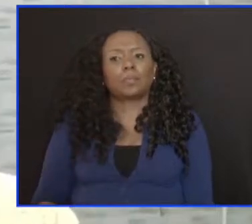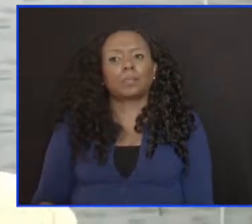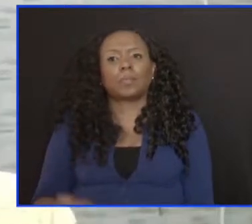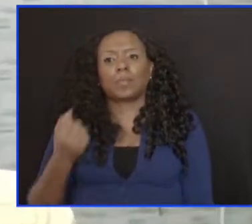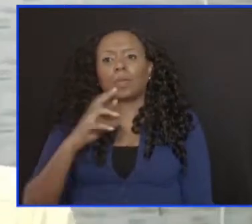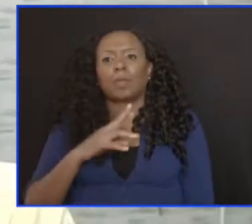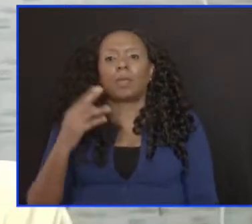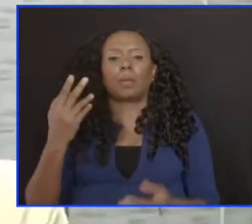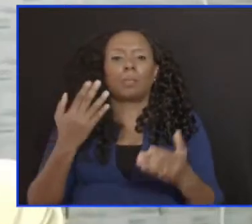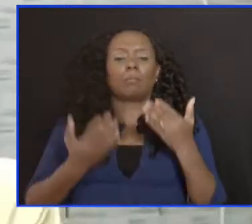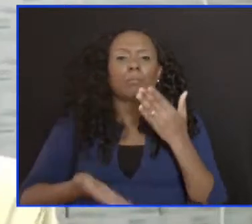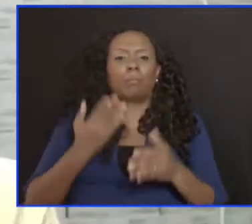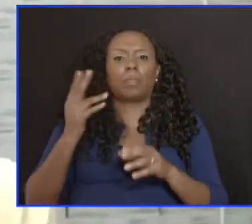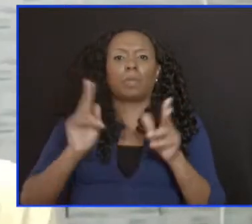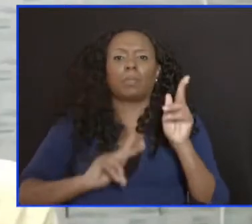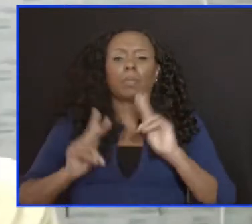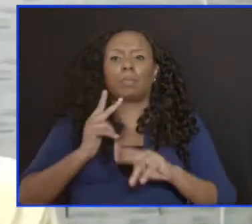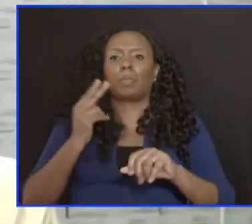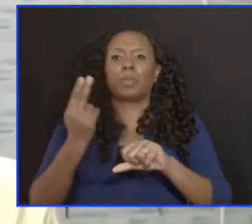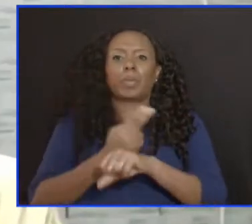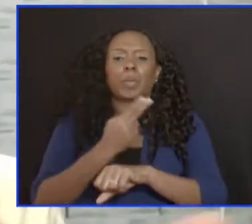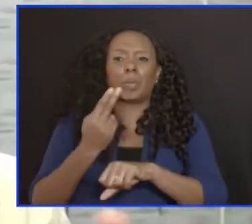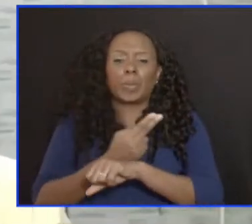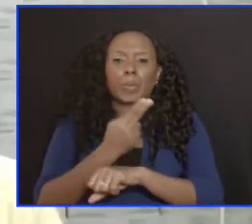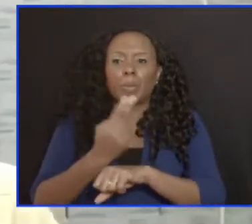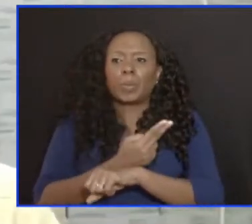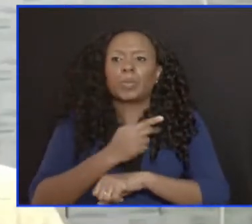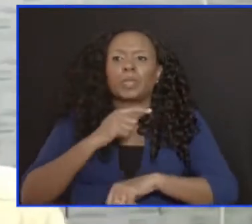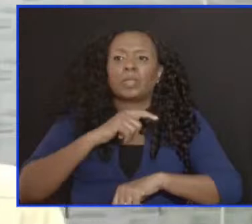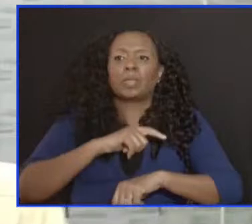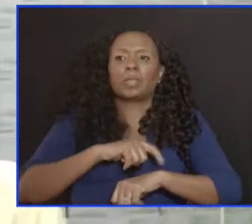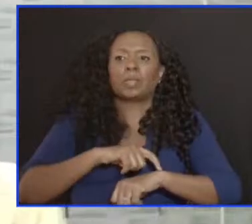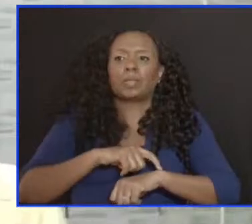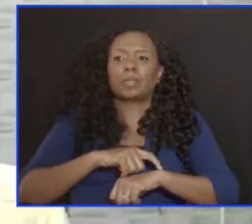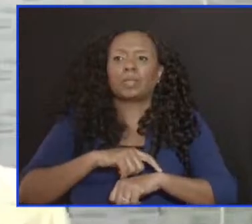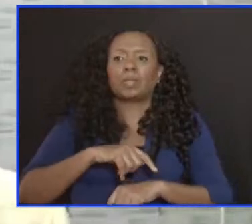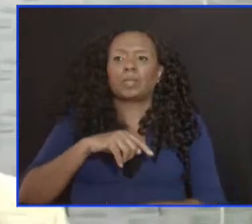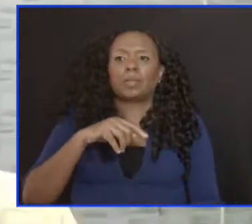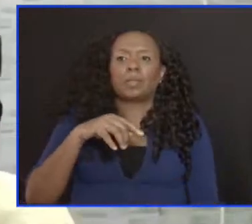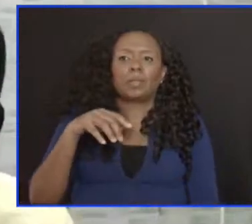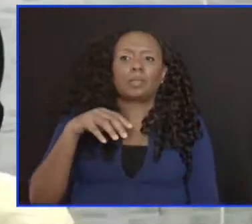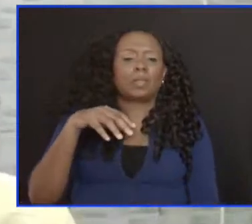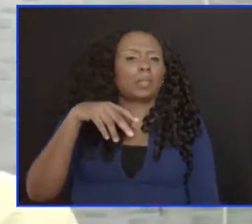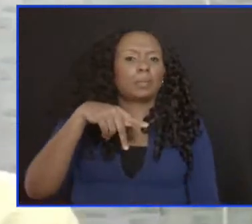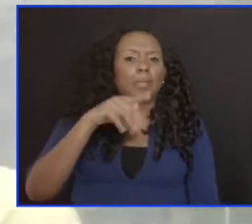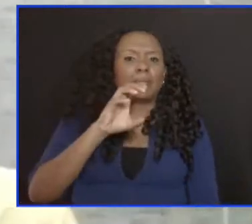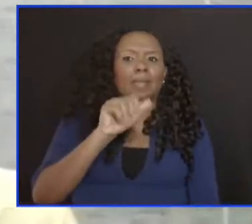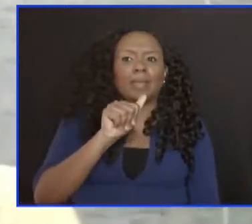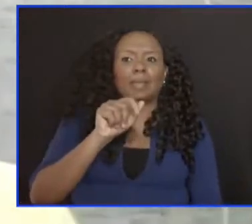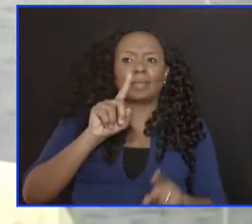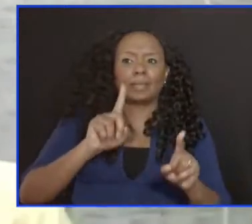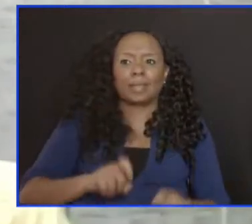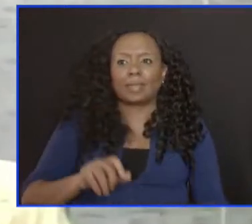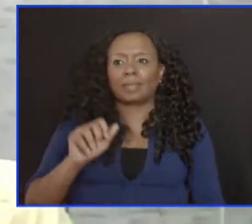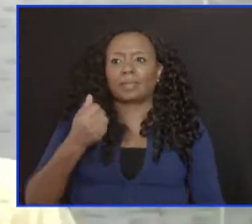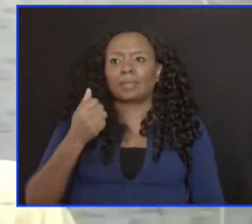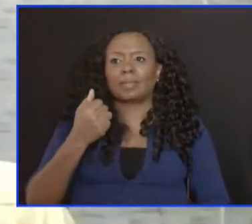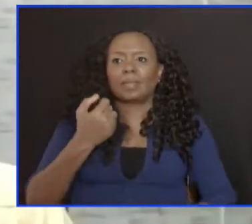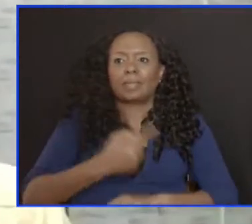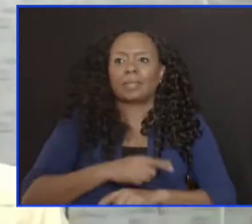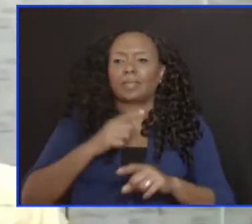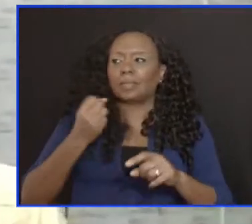abuse of the time between your PCA test and the results, and 5 days or 12 days and things like